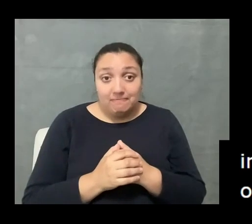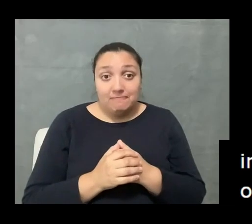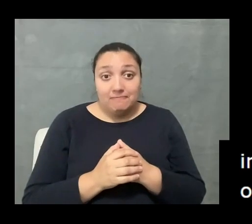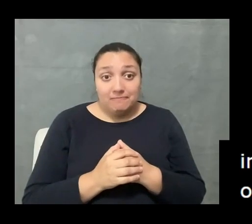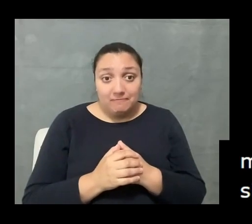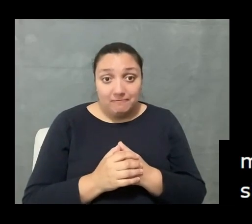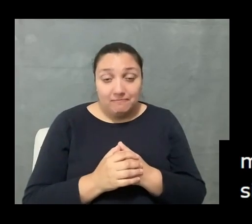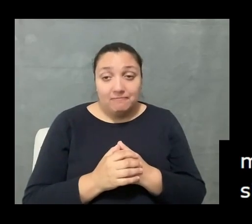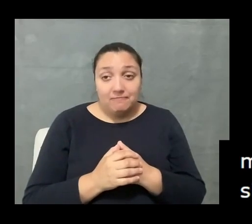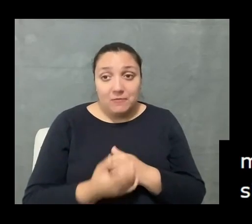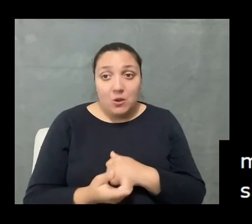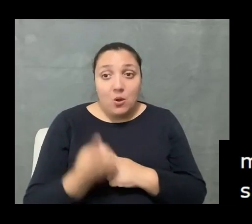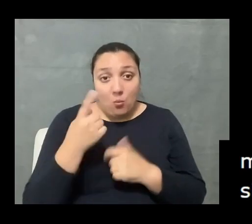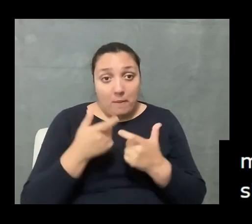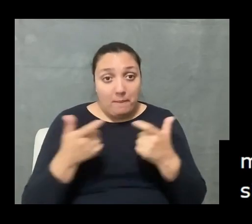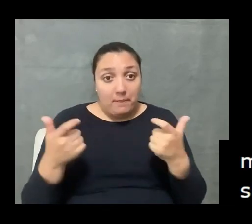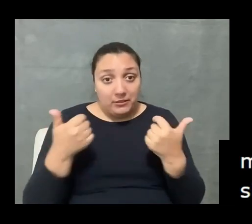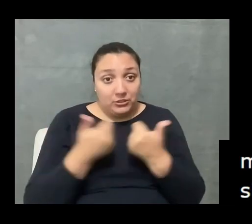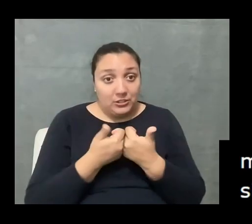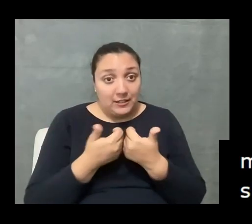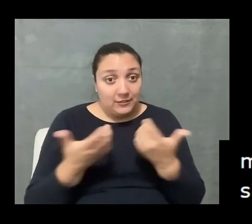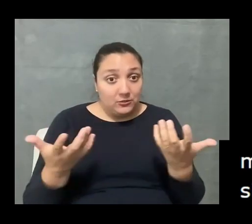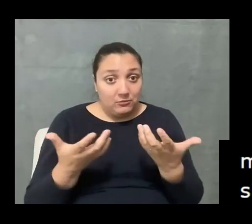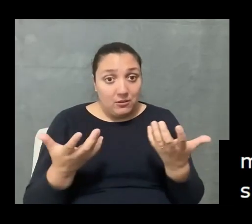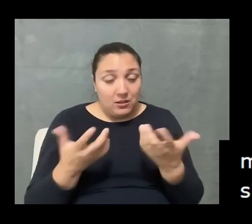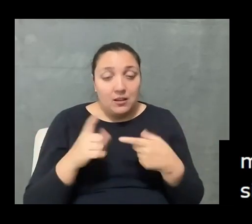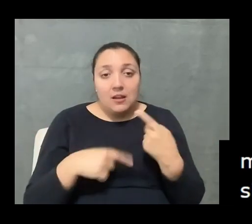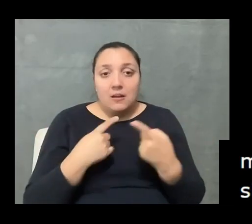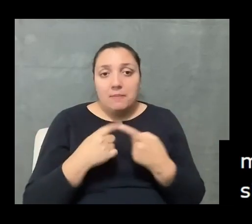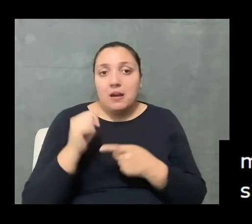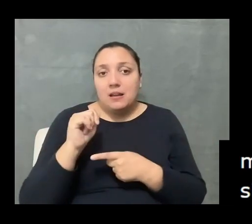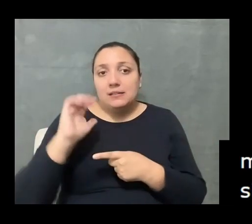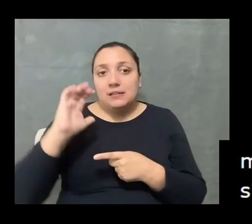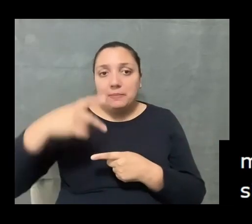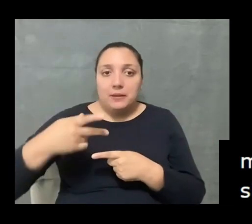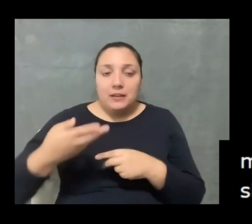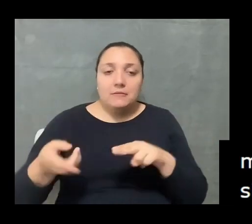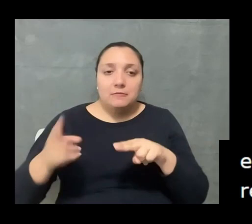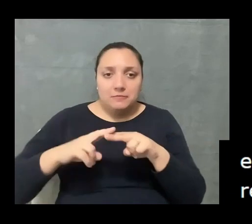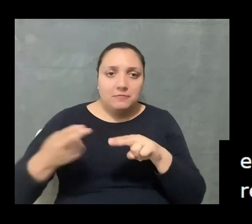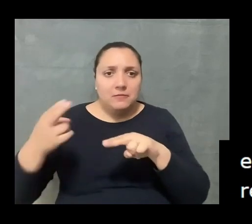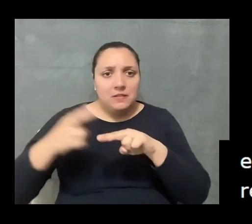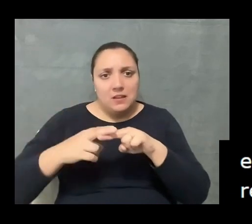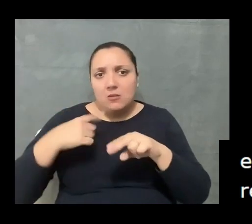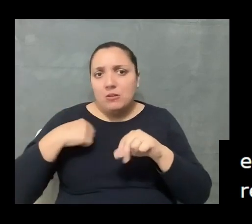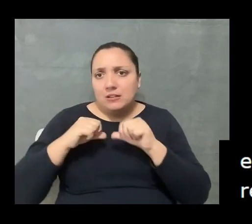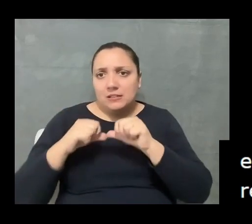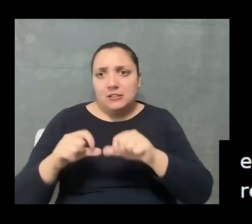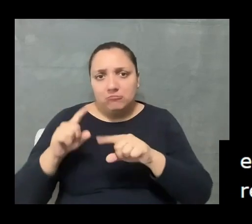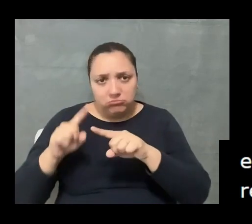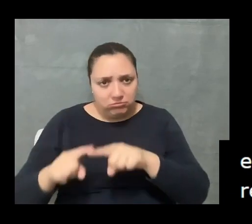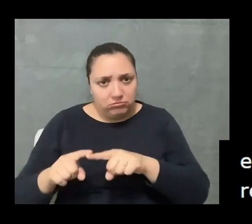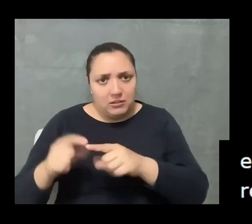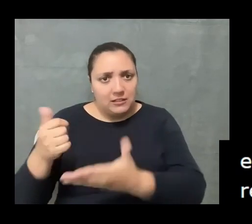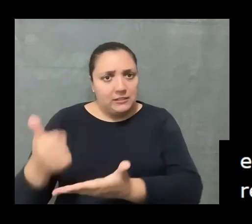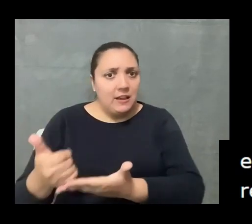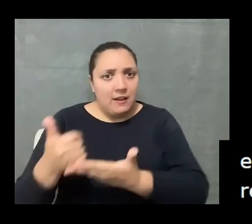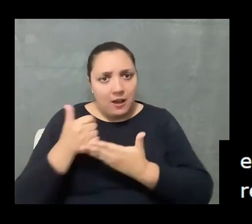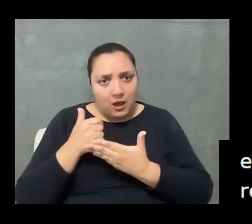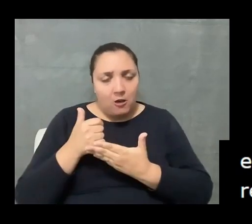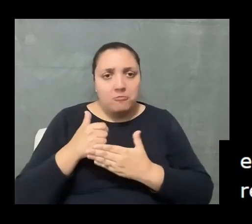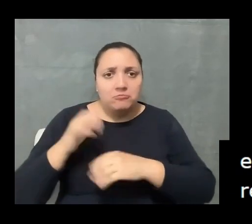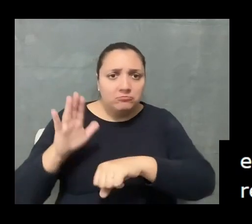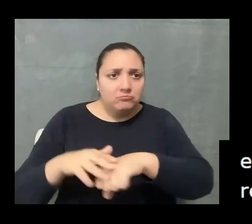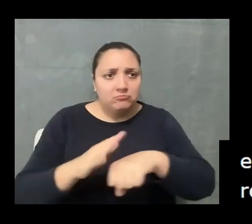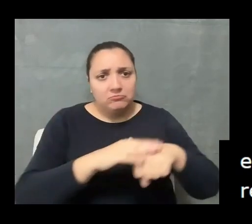One of our biggest challenges has been around ACP uptake, and we continue to lean on folks to help us raise awareness